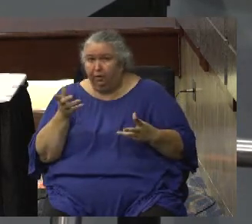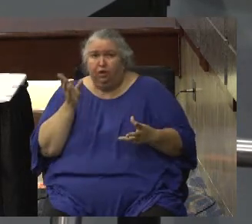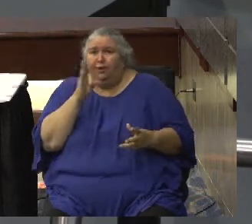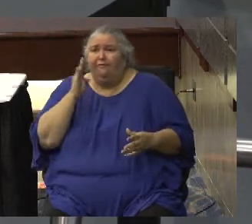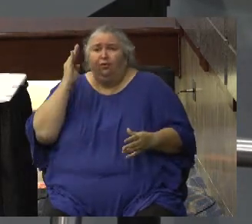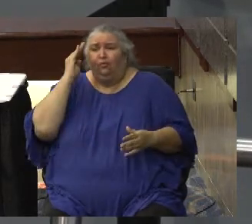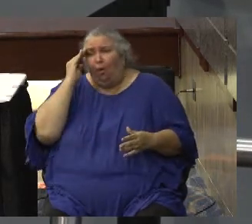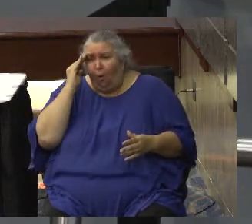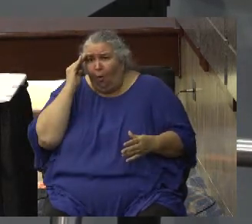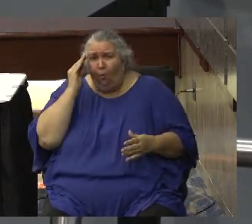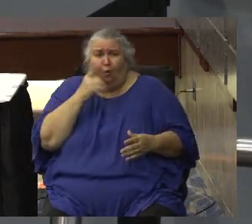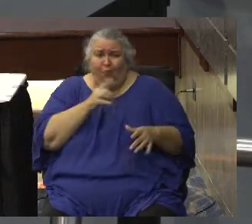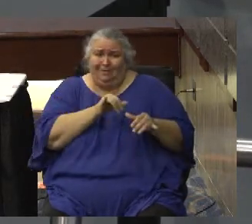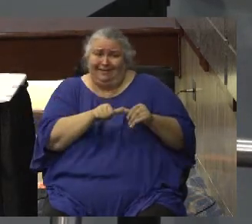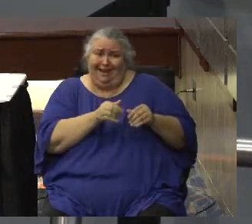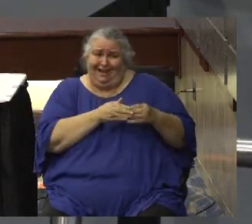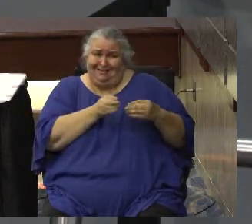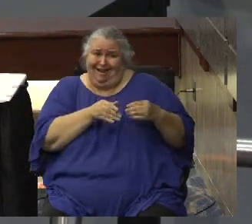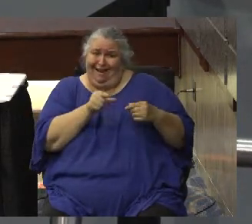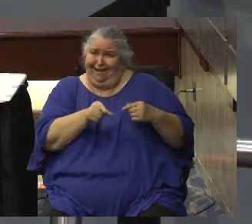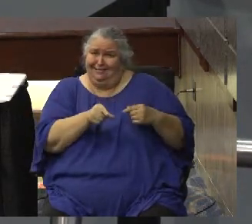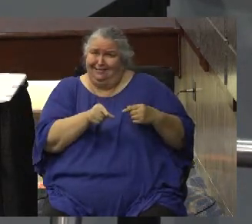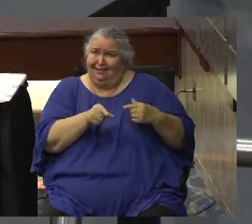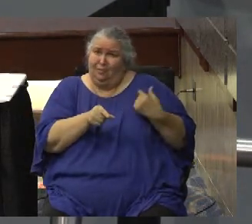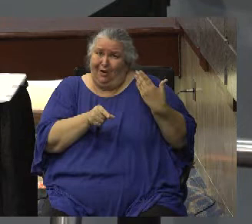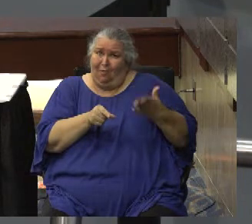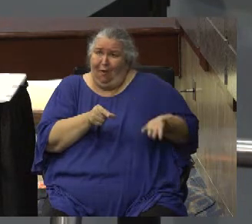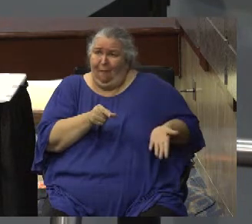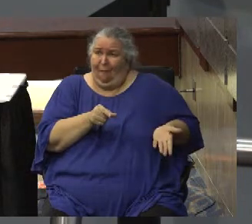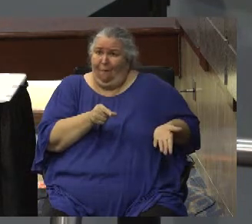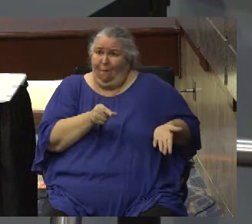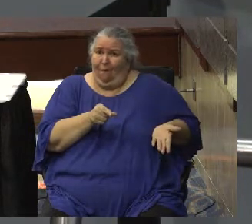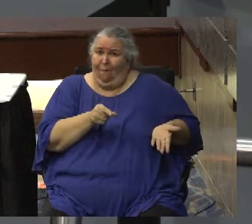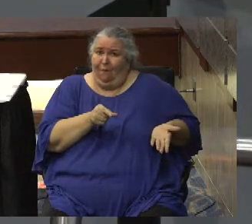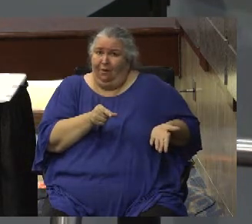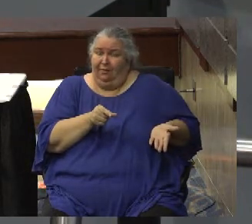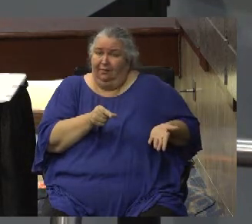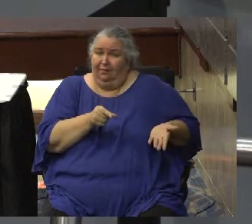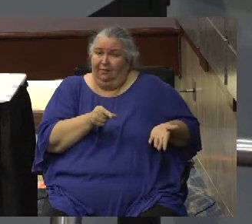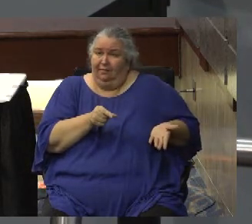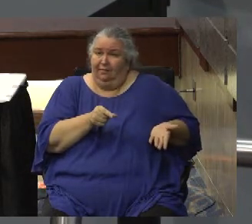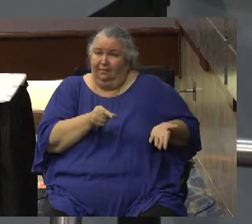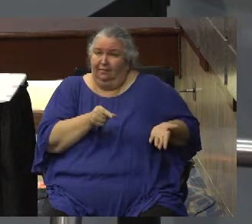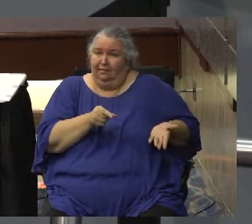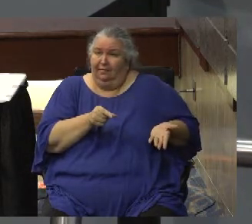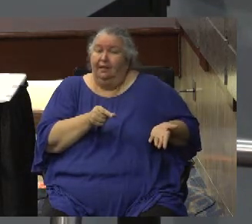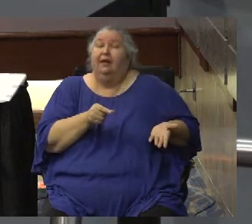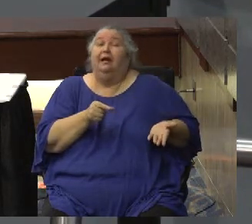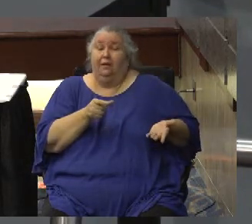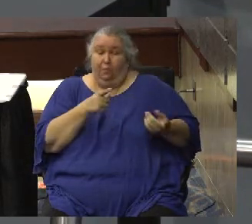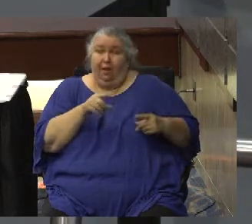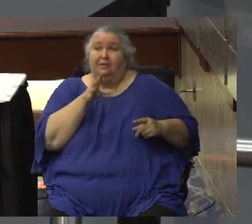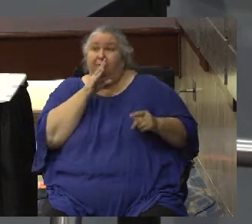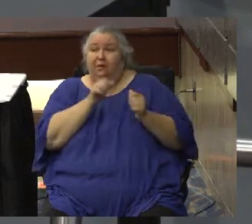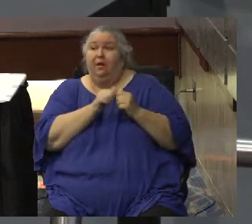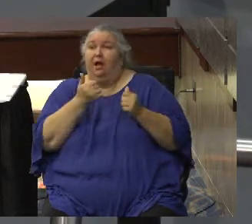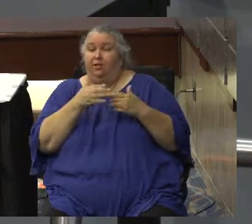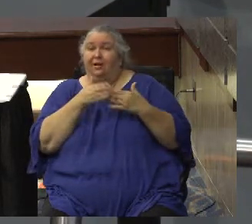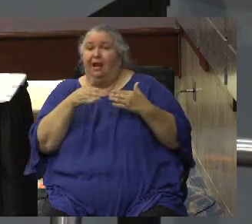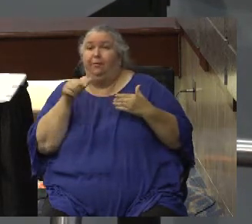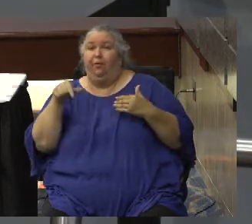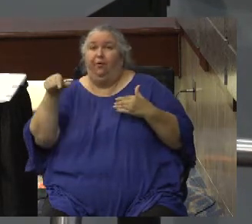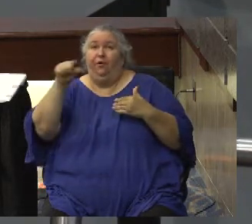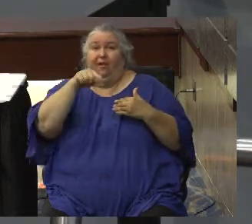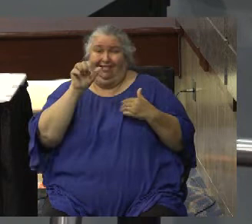who's going to be staying next to you. And while speaking to many of the neighbors, he found that they